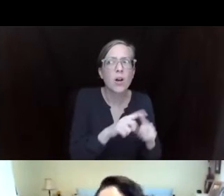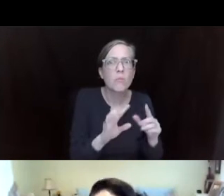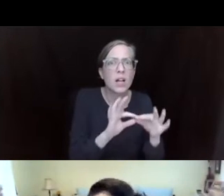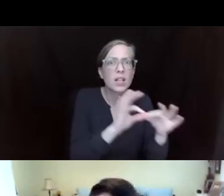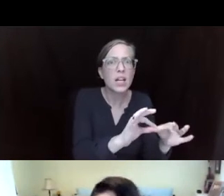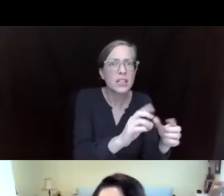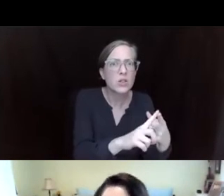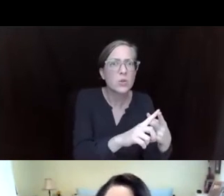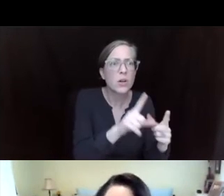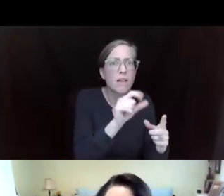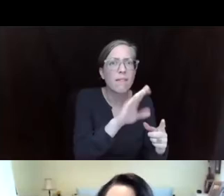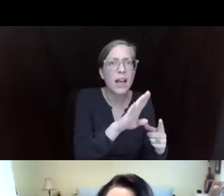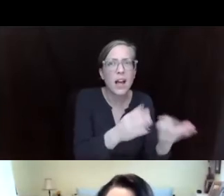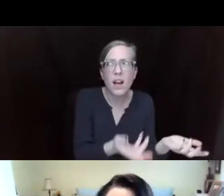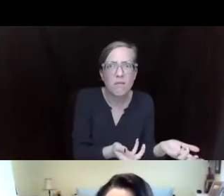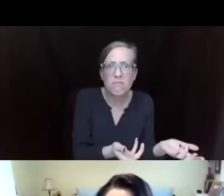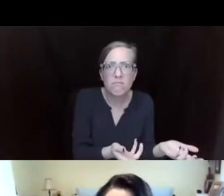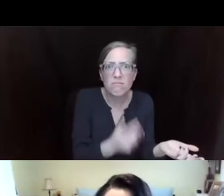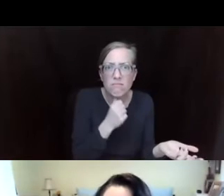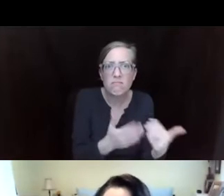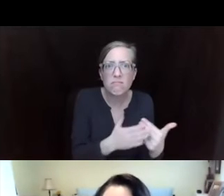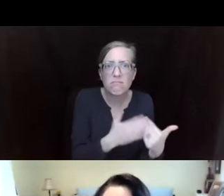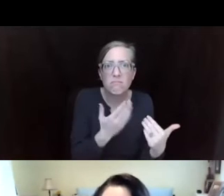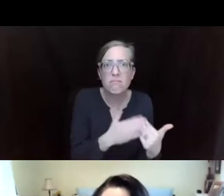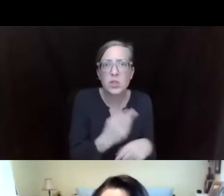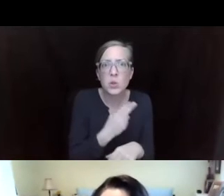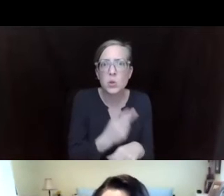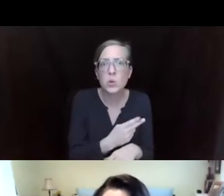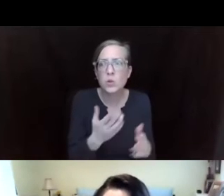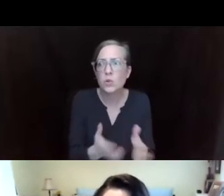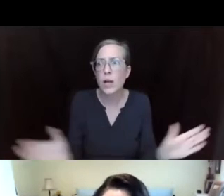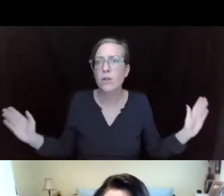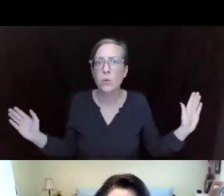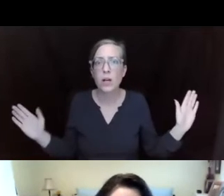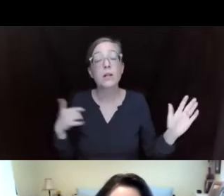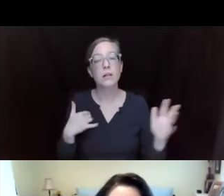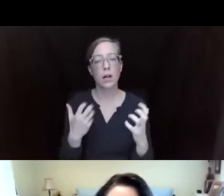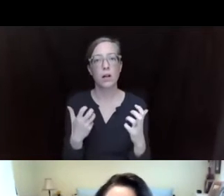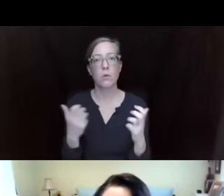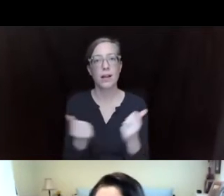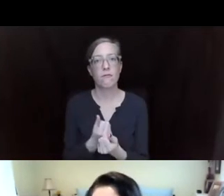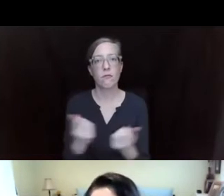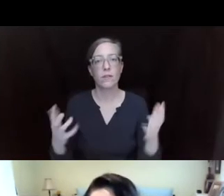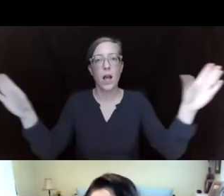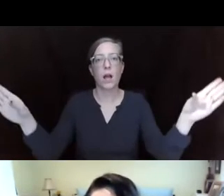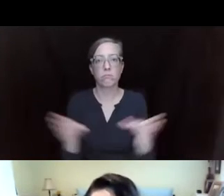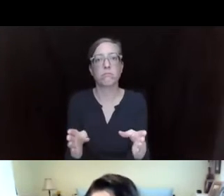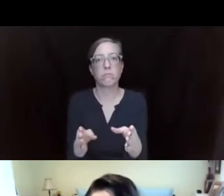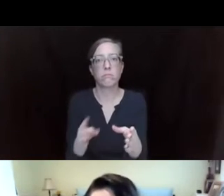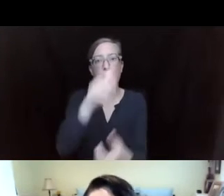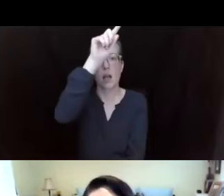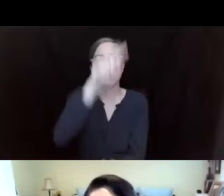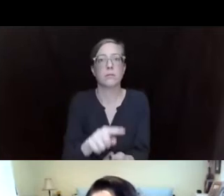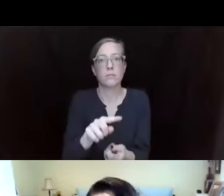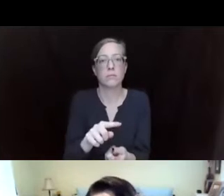equipment. That is not what we want with microfluidics. I want everything to be miniaturized. So if I don't have to use a micro